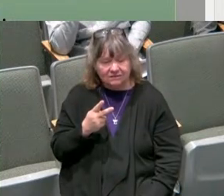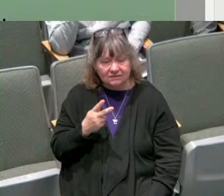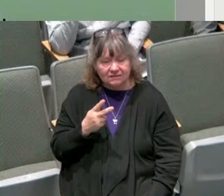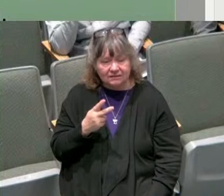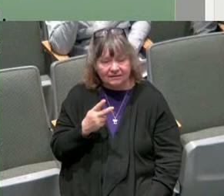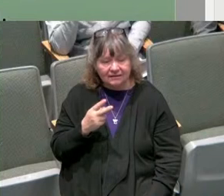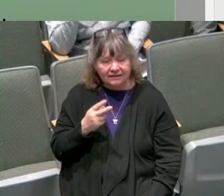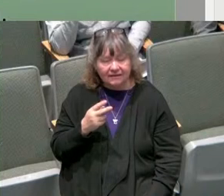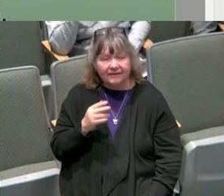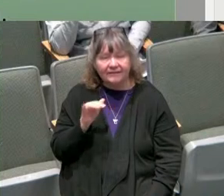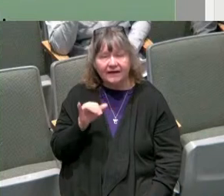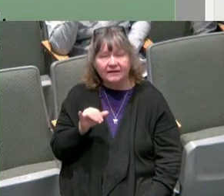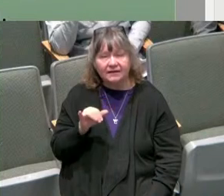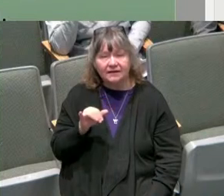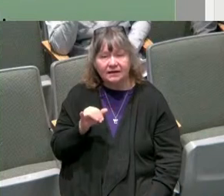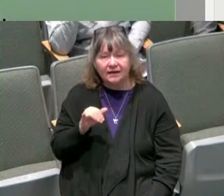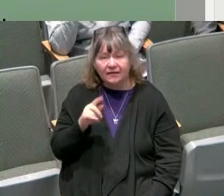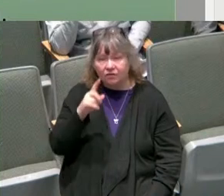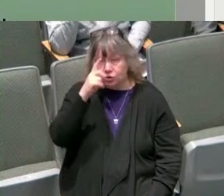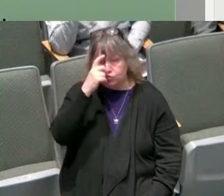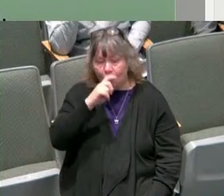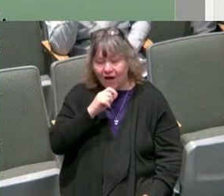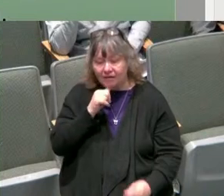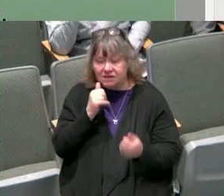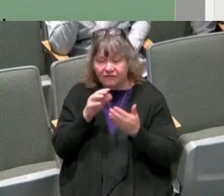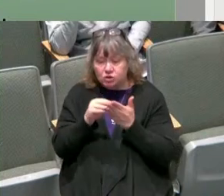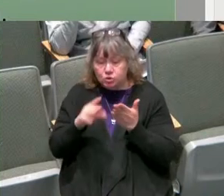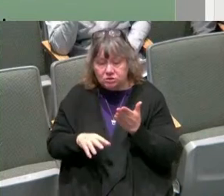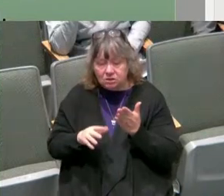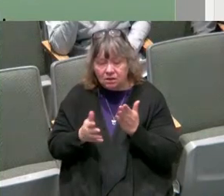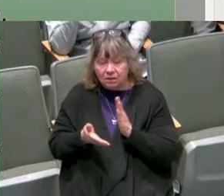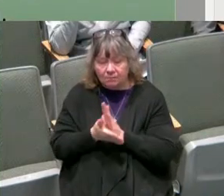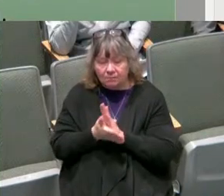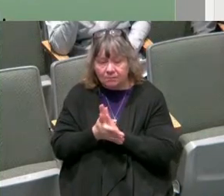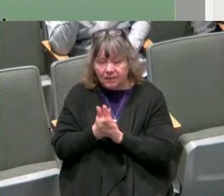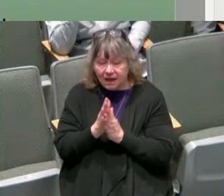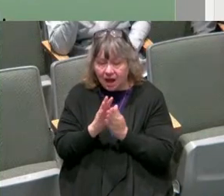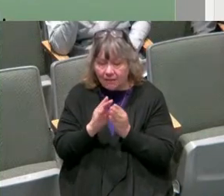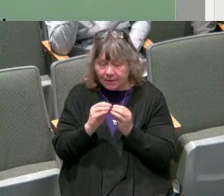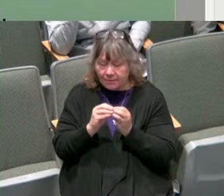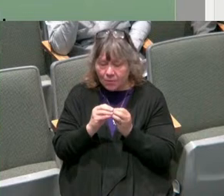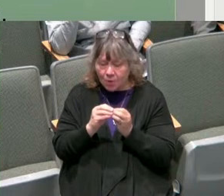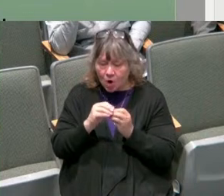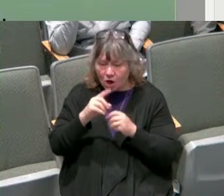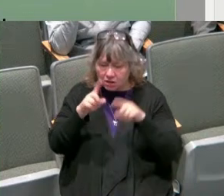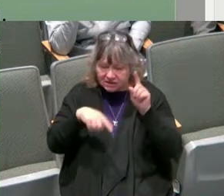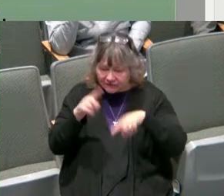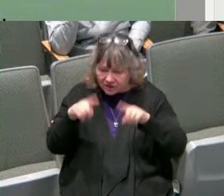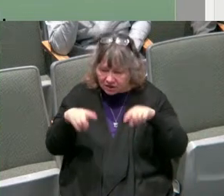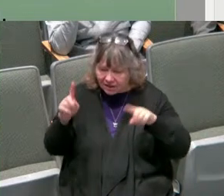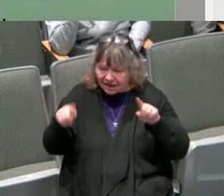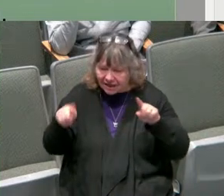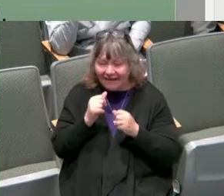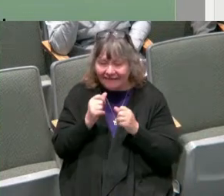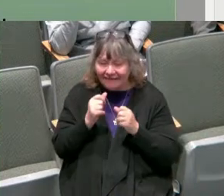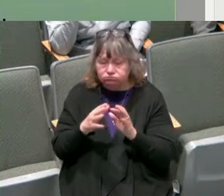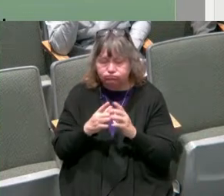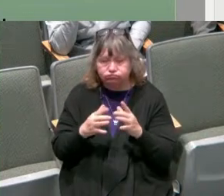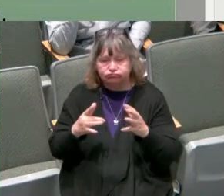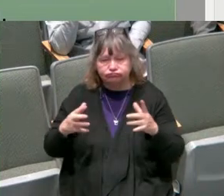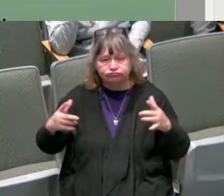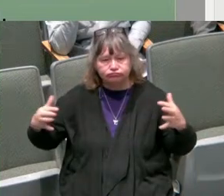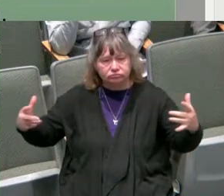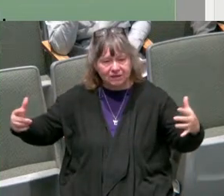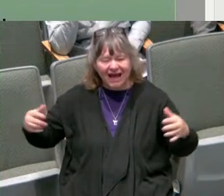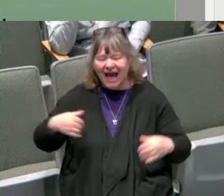that the profiles of our students are becoming more disparate and the enrollment is growing Leaps and Bounds